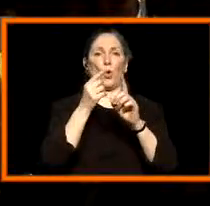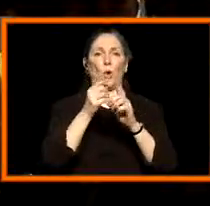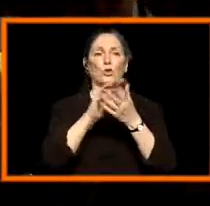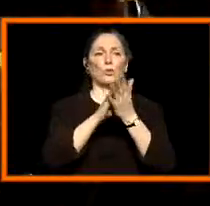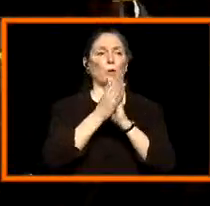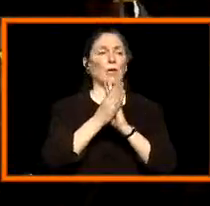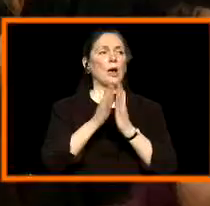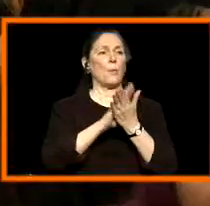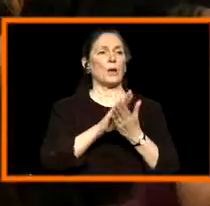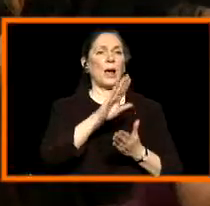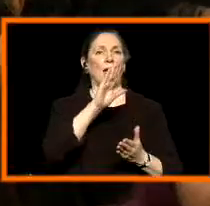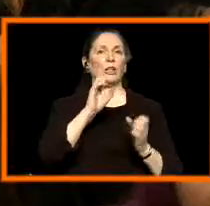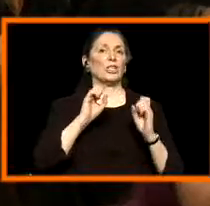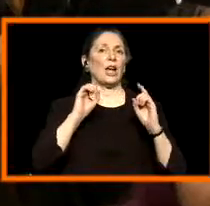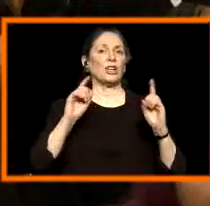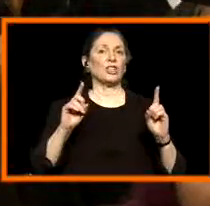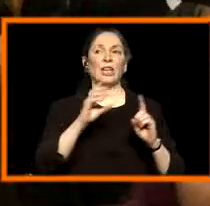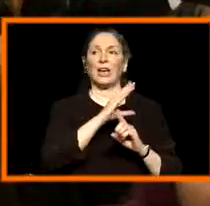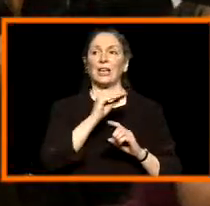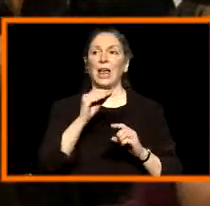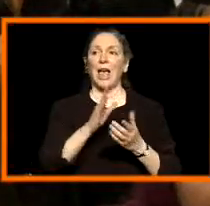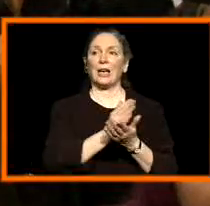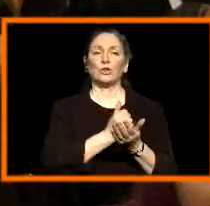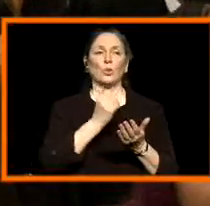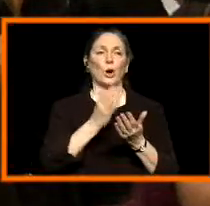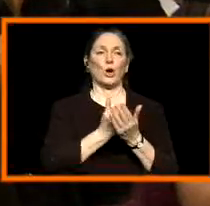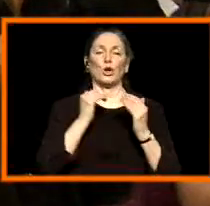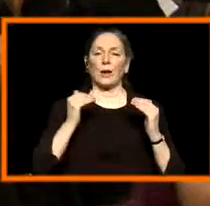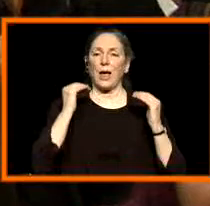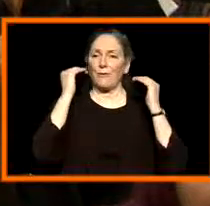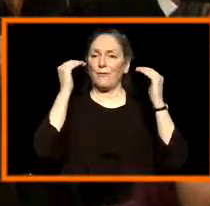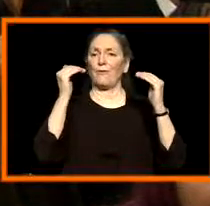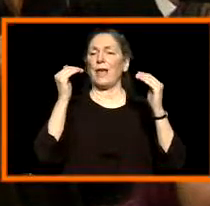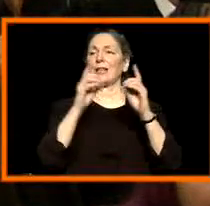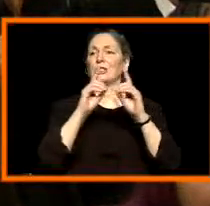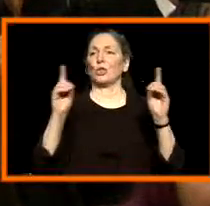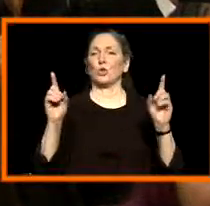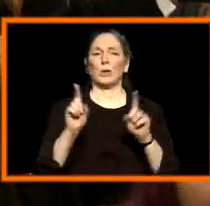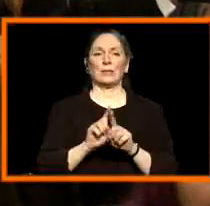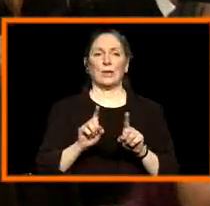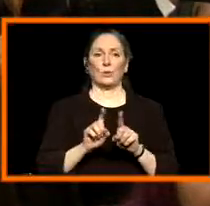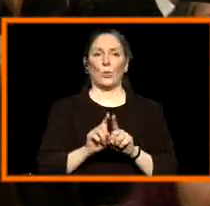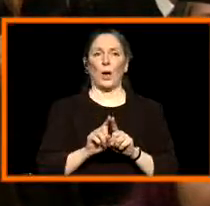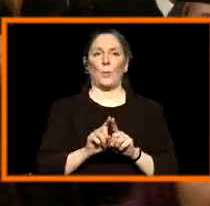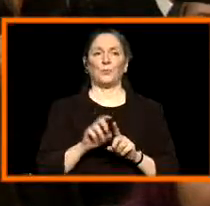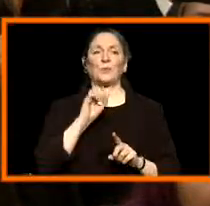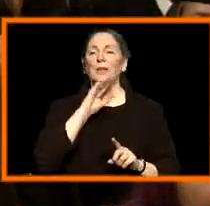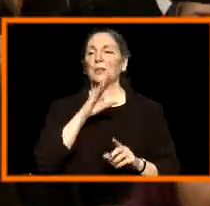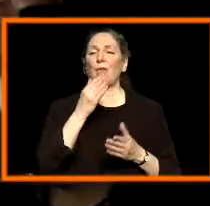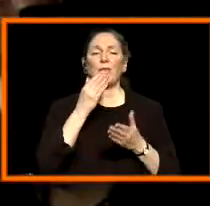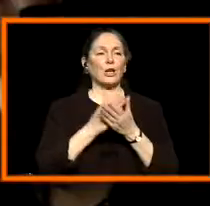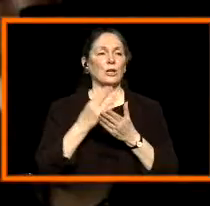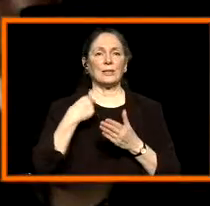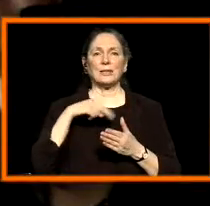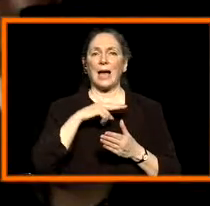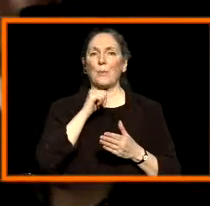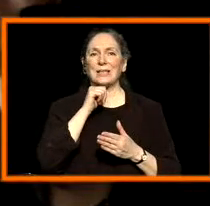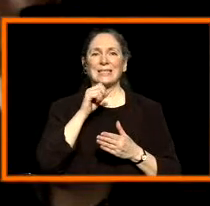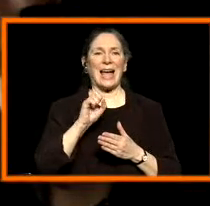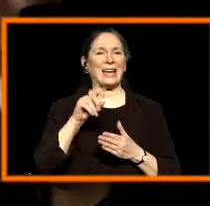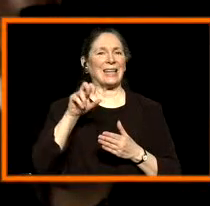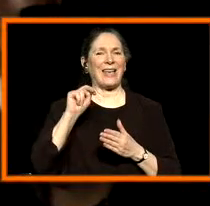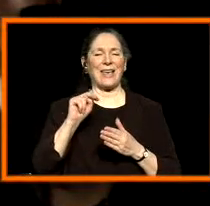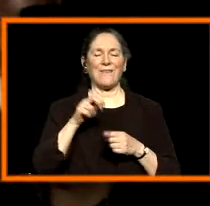become college educated and to earn your advanced degrees as well. Nothing could stop us, not even